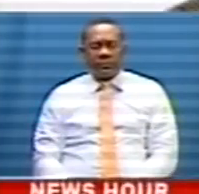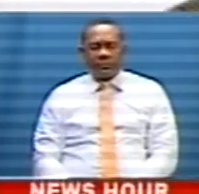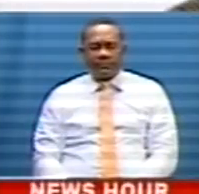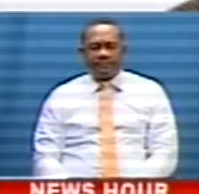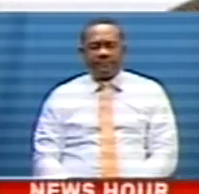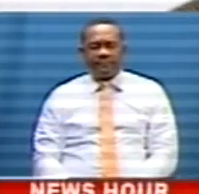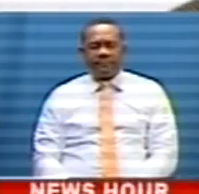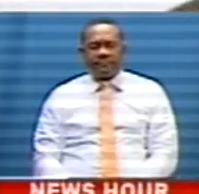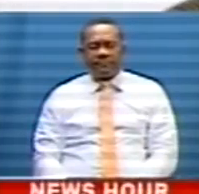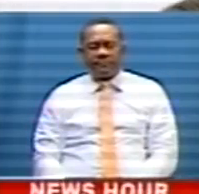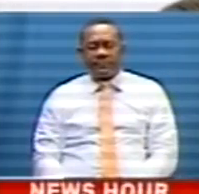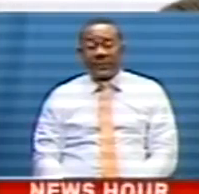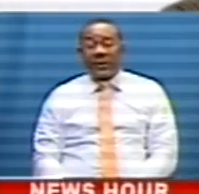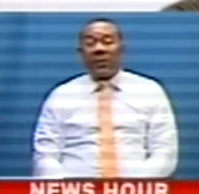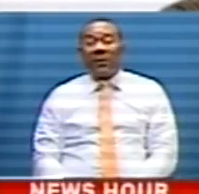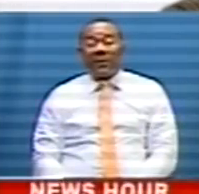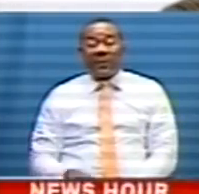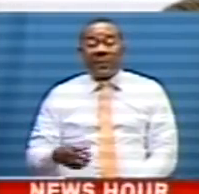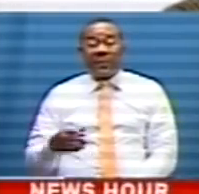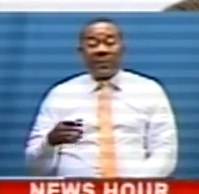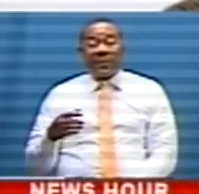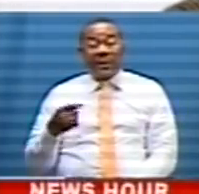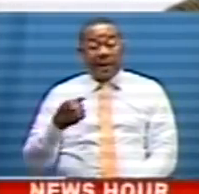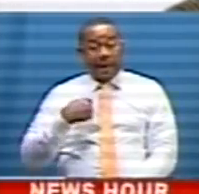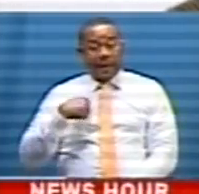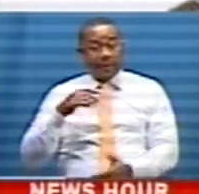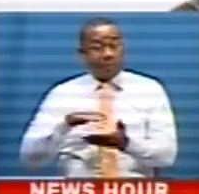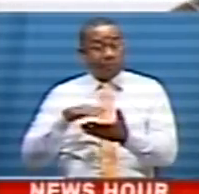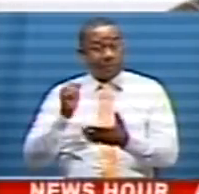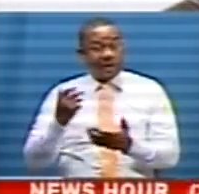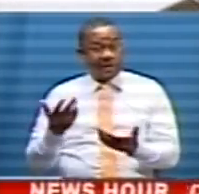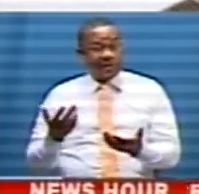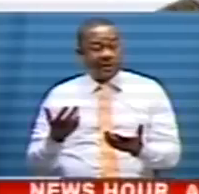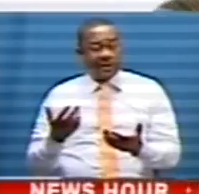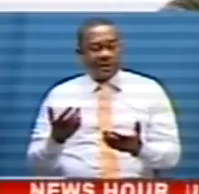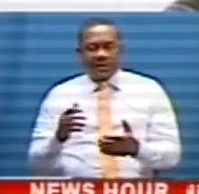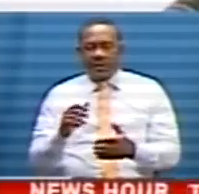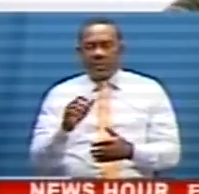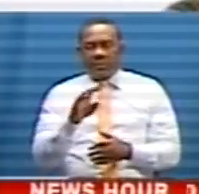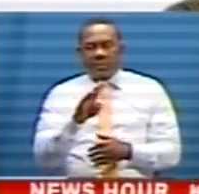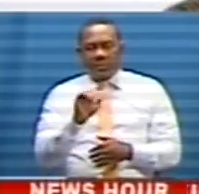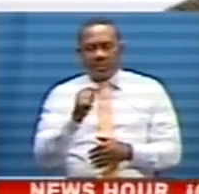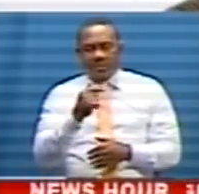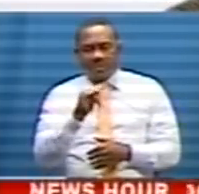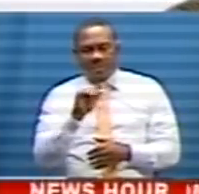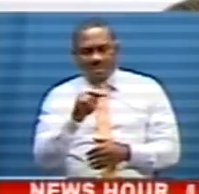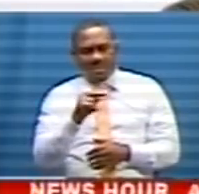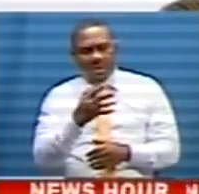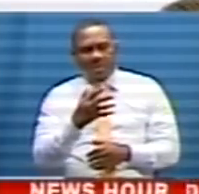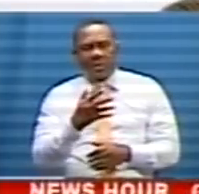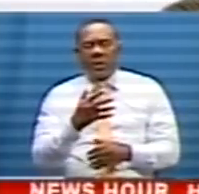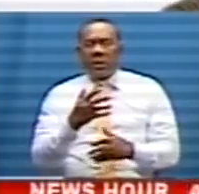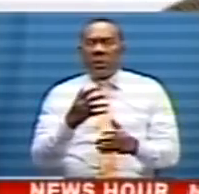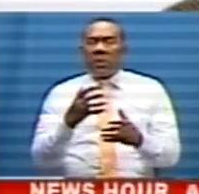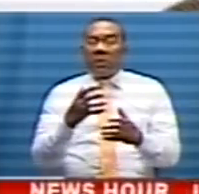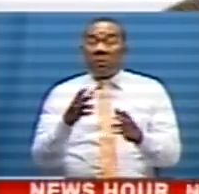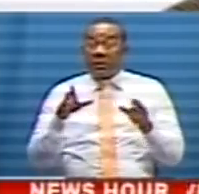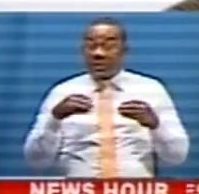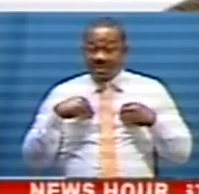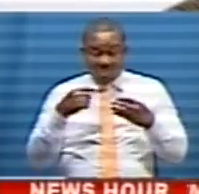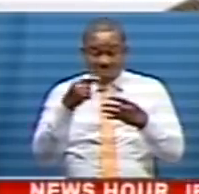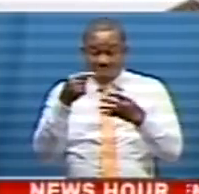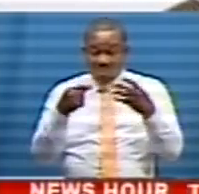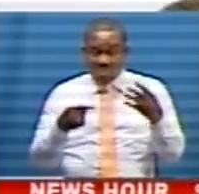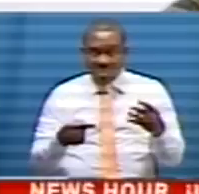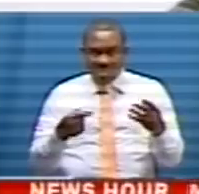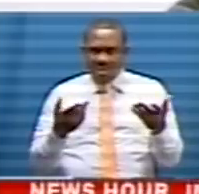the values of the party. We are the party of the vulnerable. We are the party of the voiceless. We are the party of